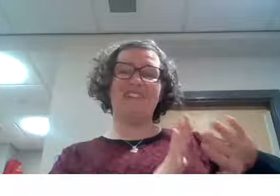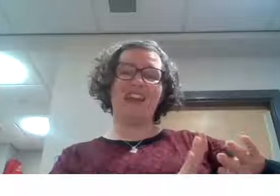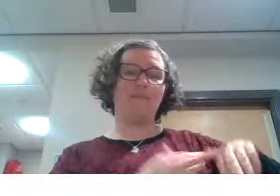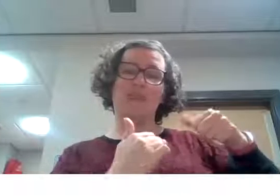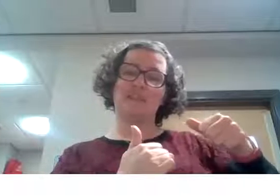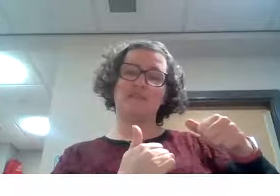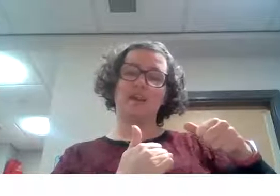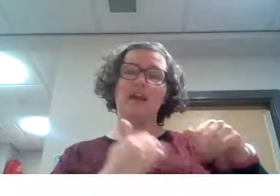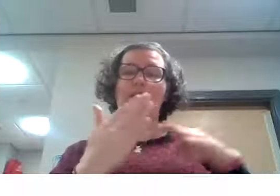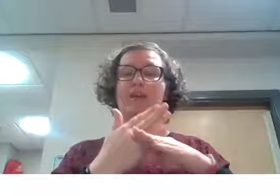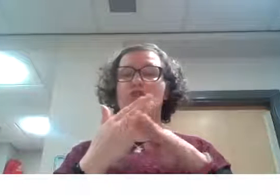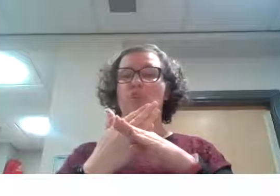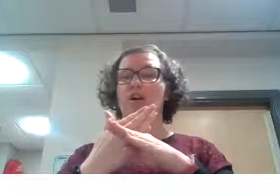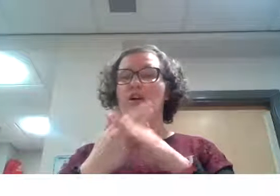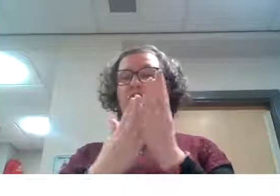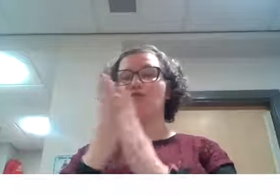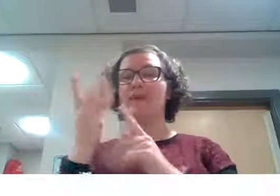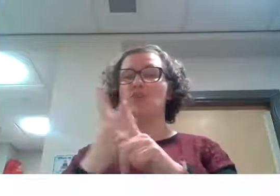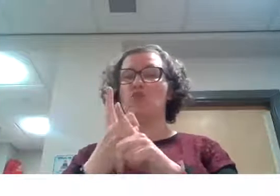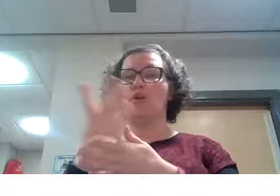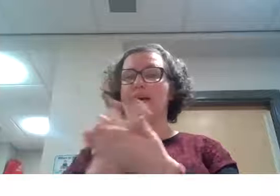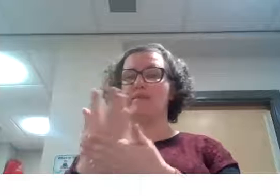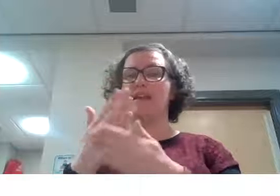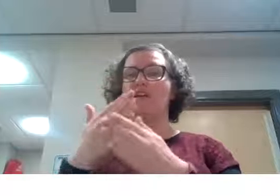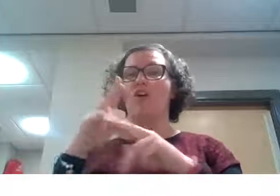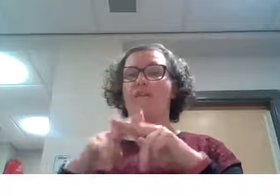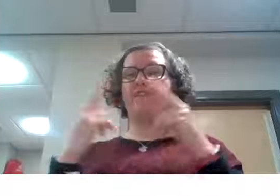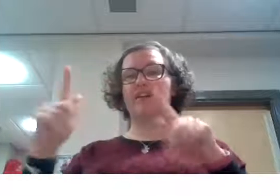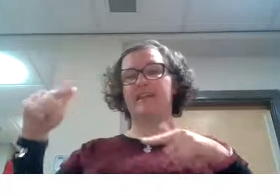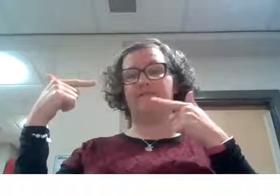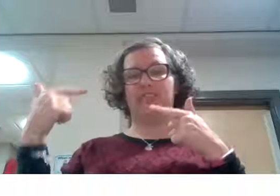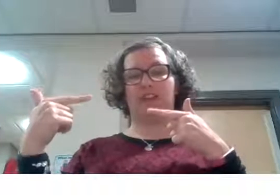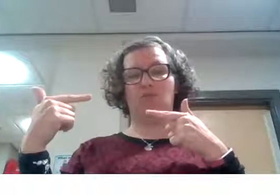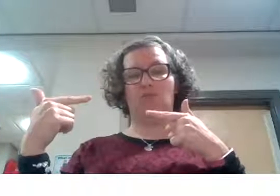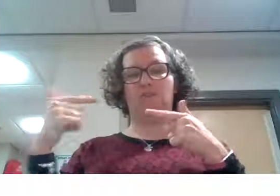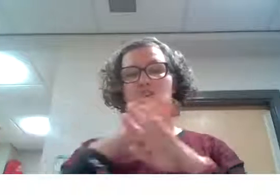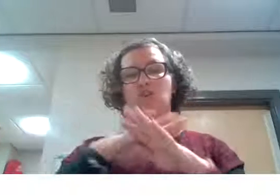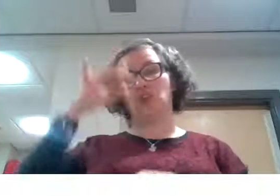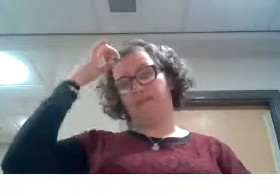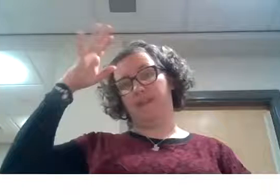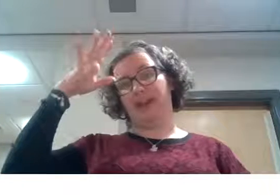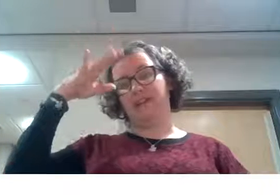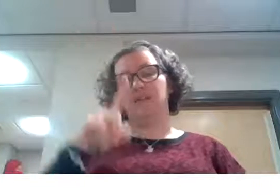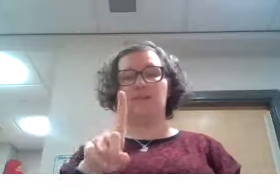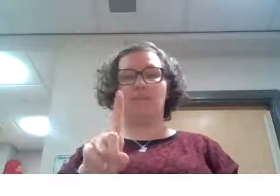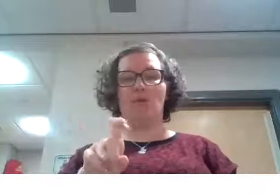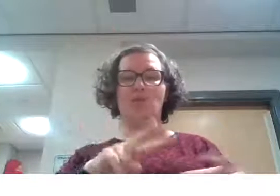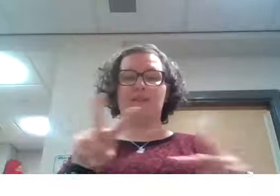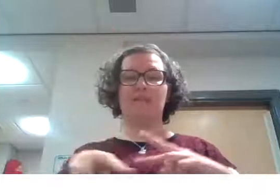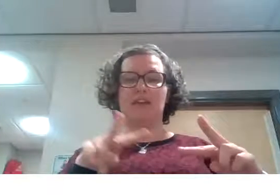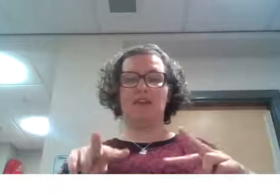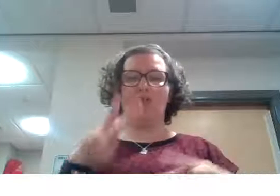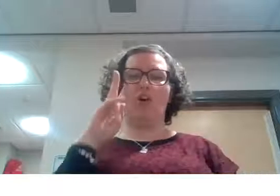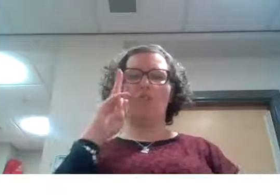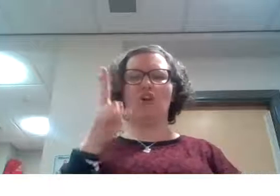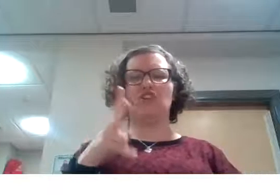just leave it, that's fine, and we can work through it, talk about it on Friday's video call. Don't forget to pause